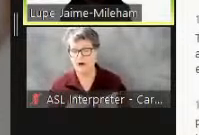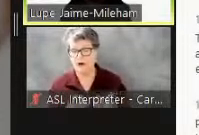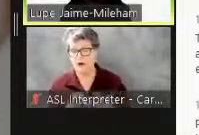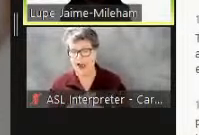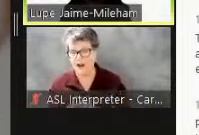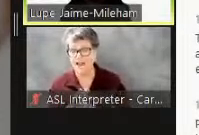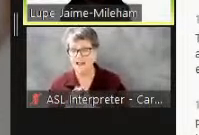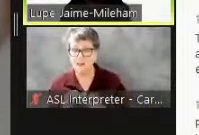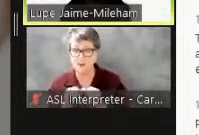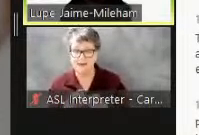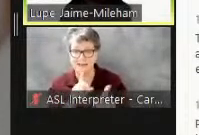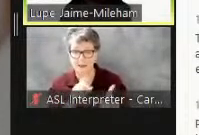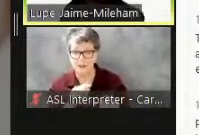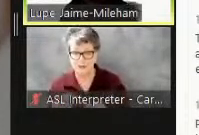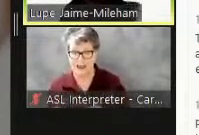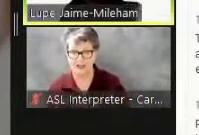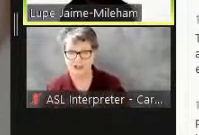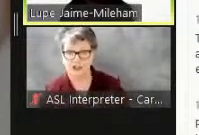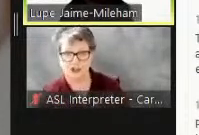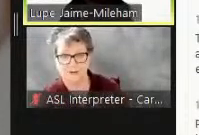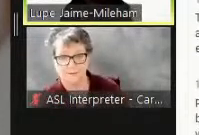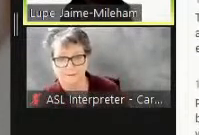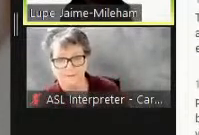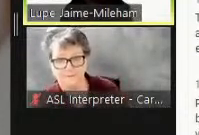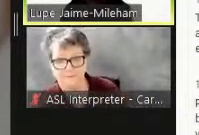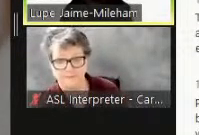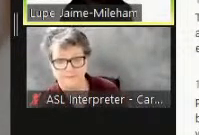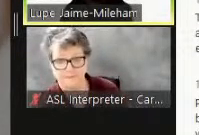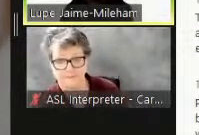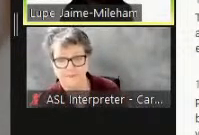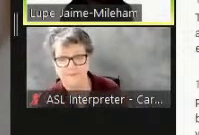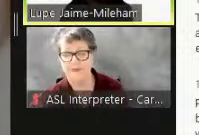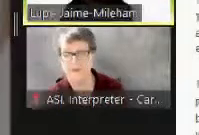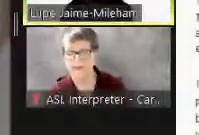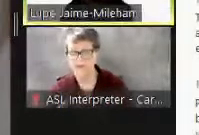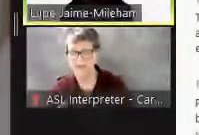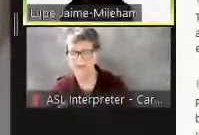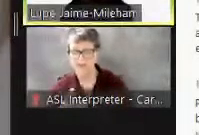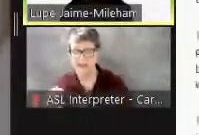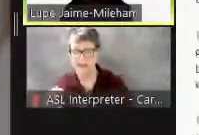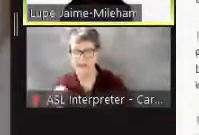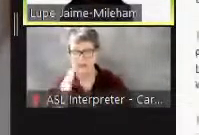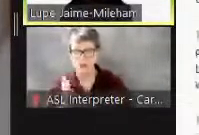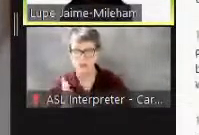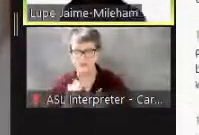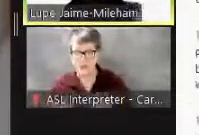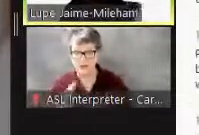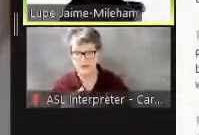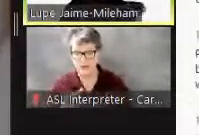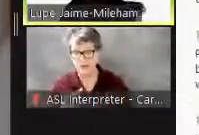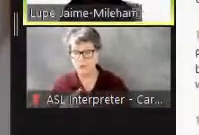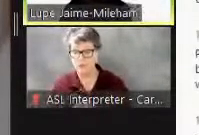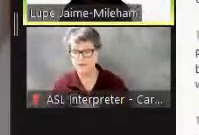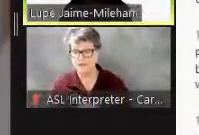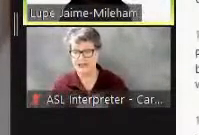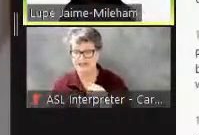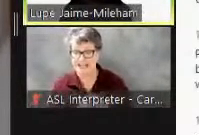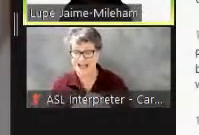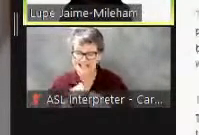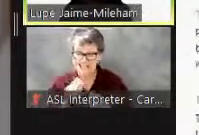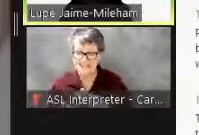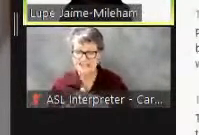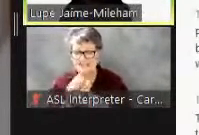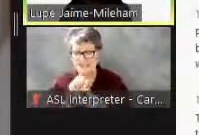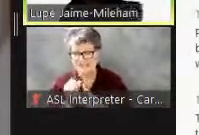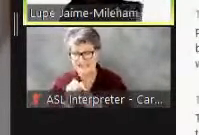any questions in regards to what you may have with us. I know that some of you have put in specific scenarios